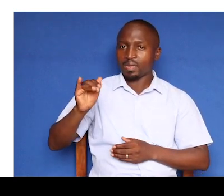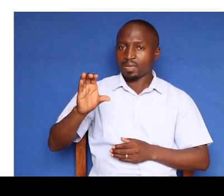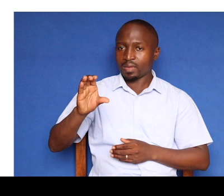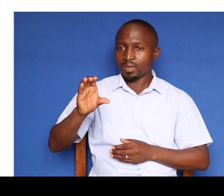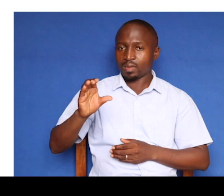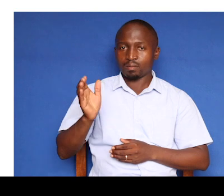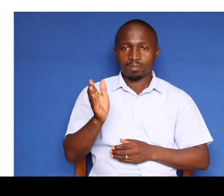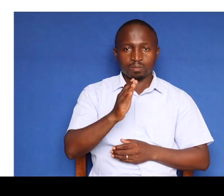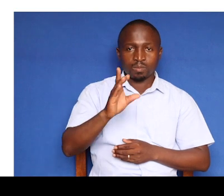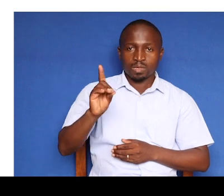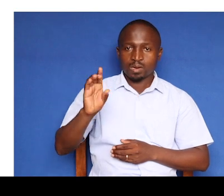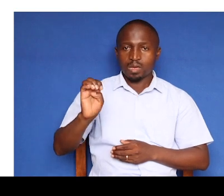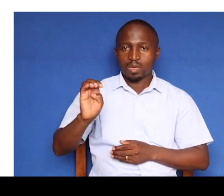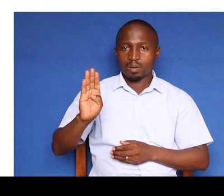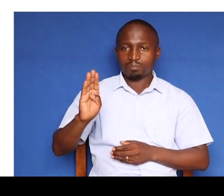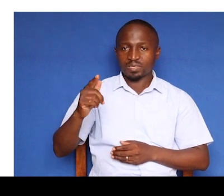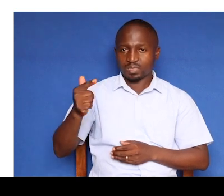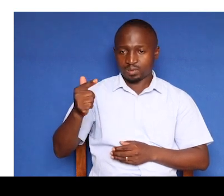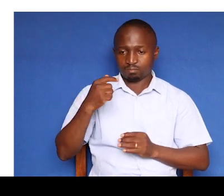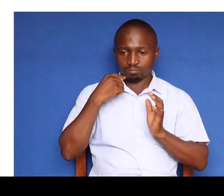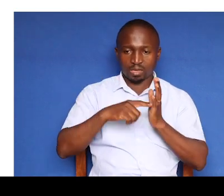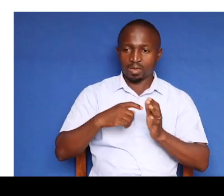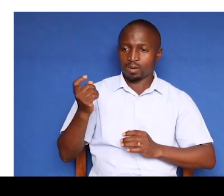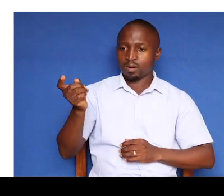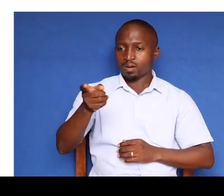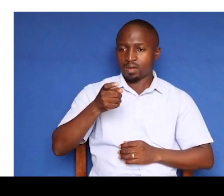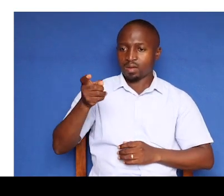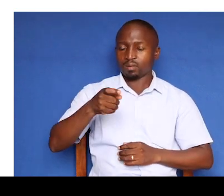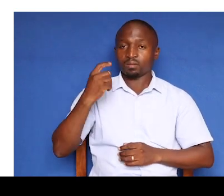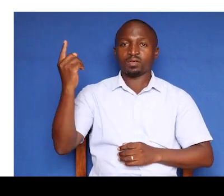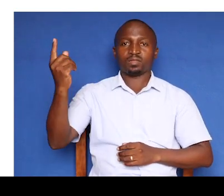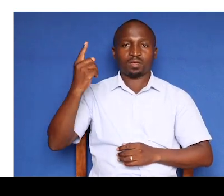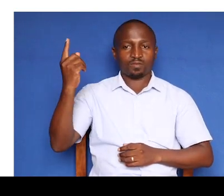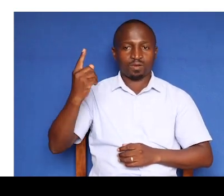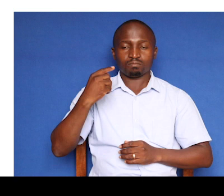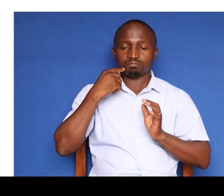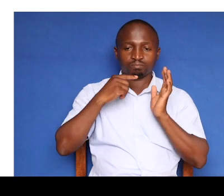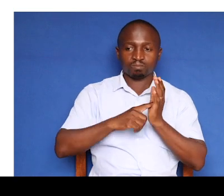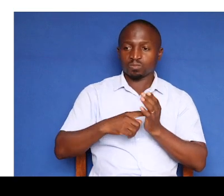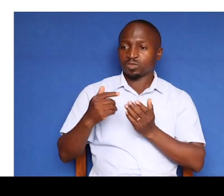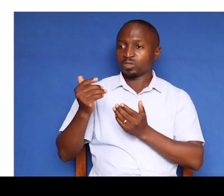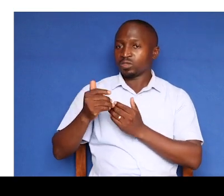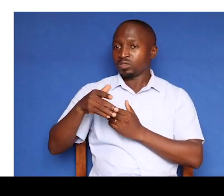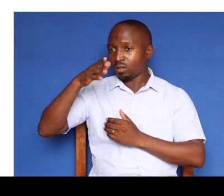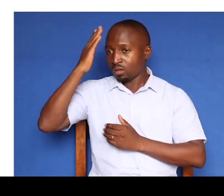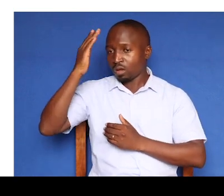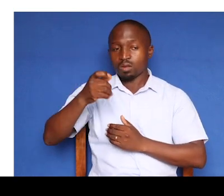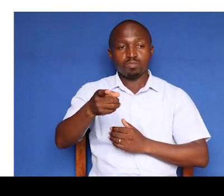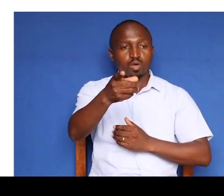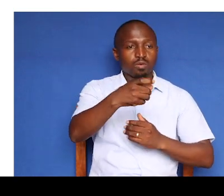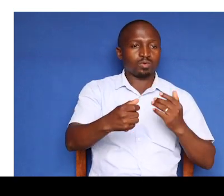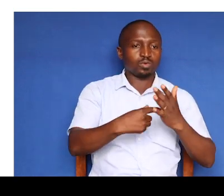money government owing to lenders, maybe domestic or outside the country. Maybe funds taken as credit from